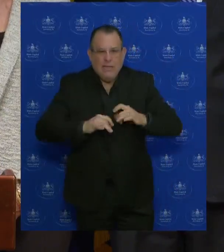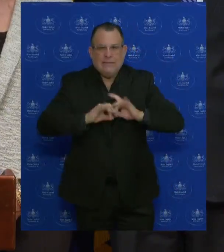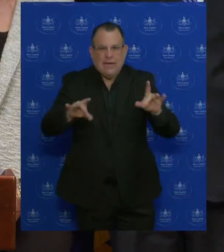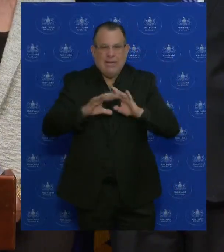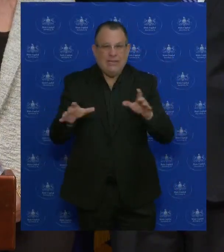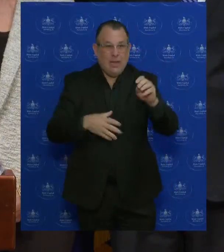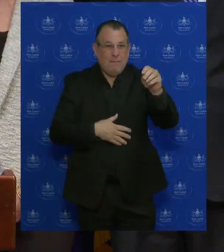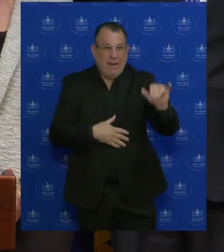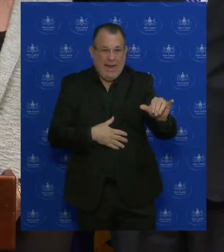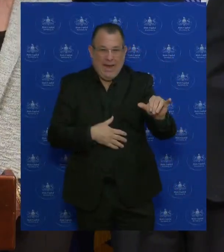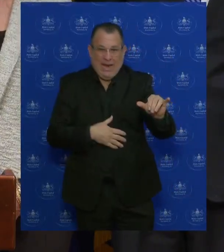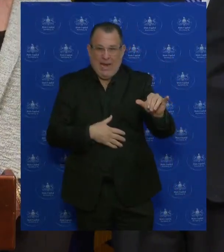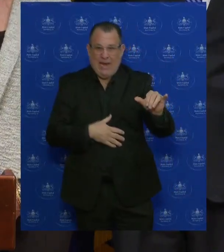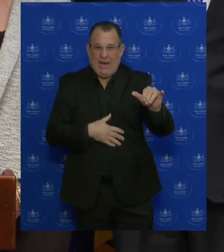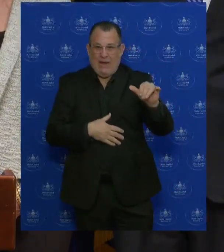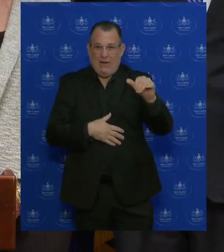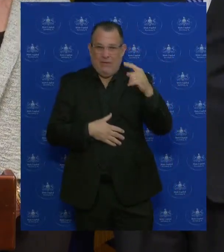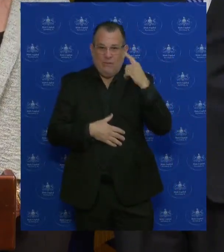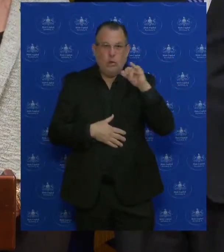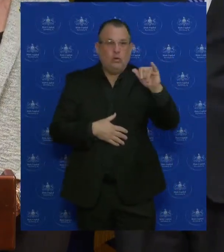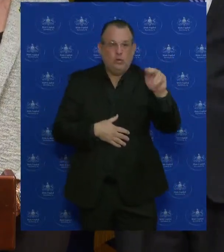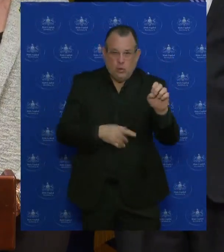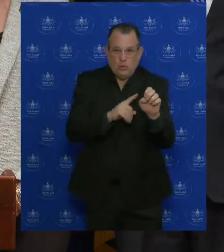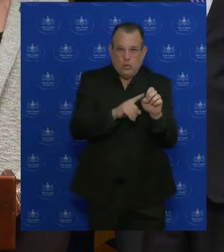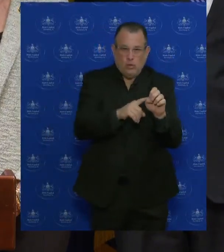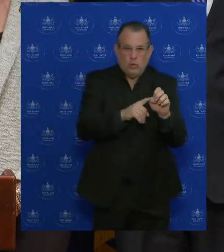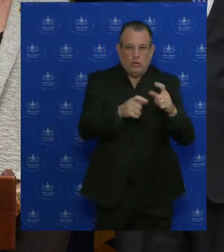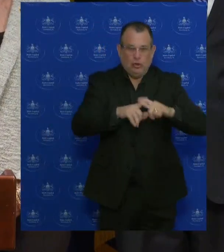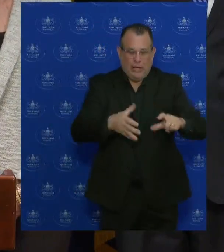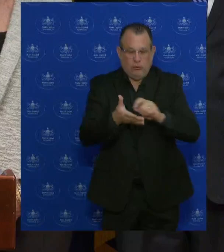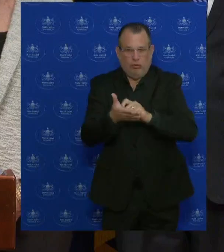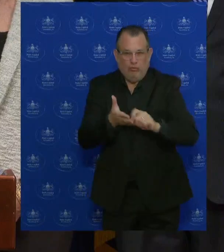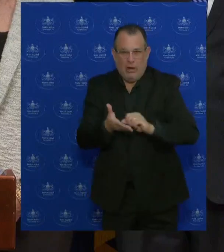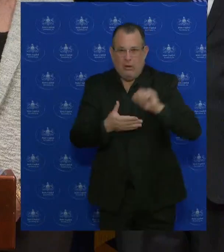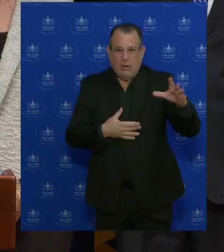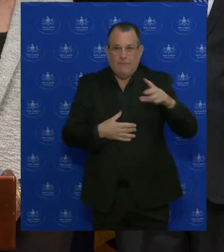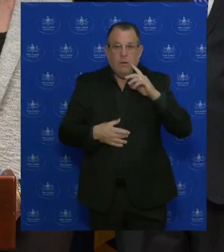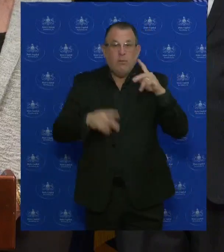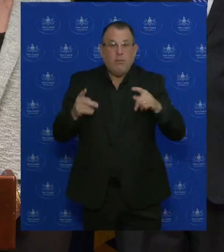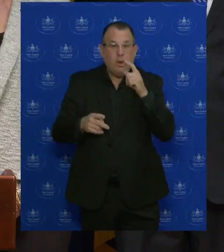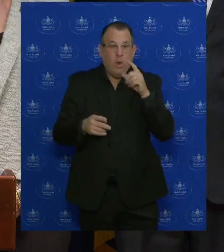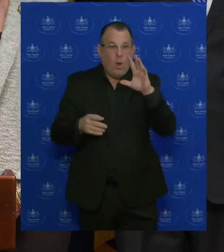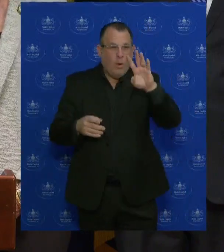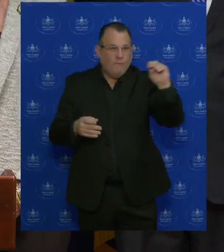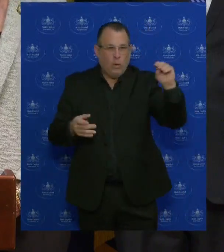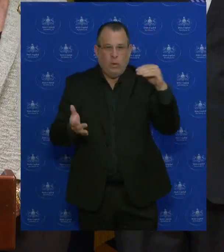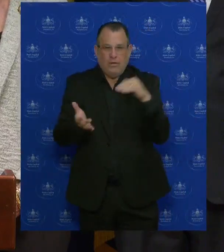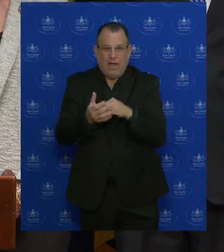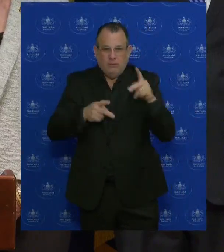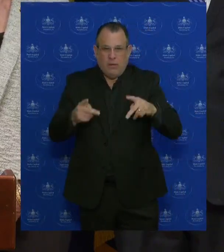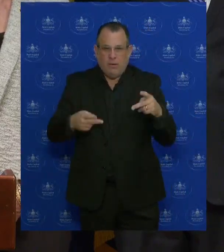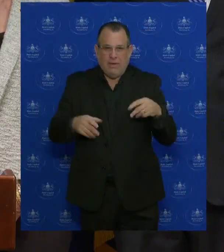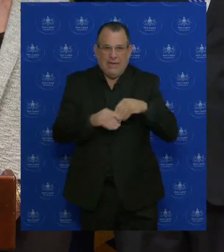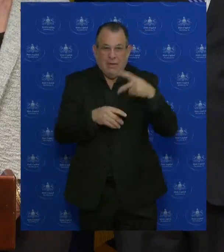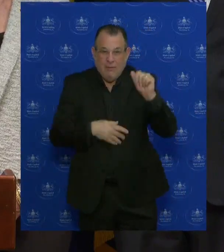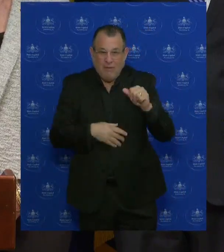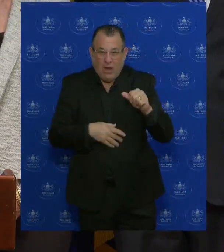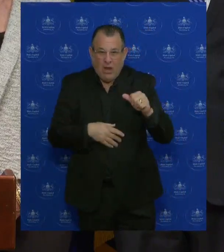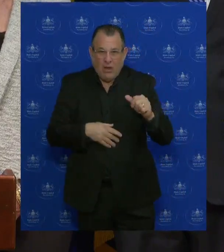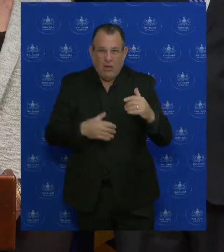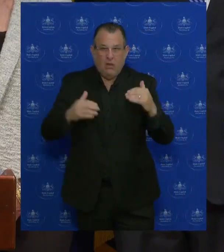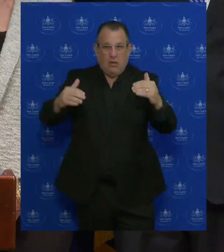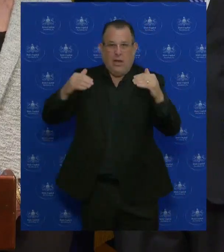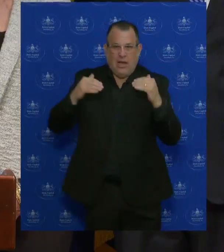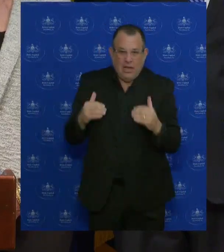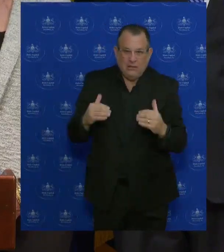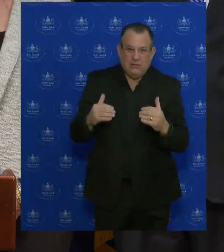to 40,000 Pennsylvanians, and a batch of the same size will go out again in August with checks to follow in mid-September. So the plan is